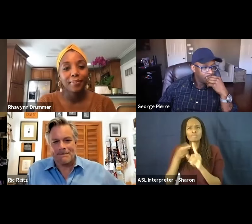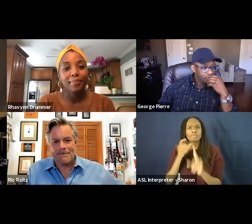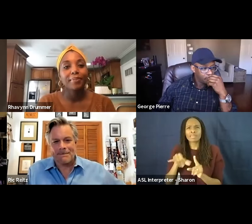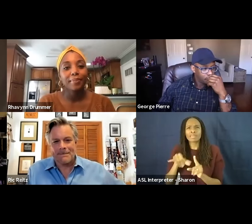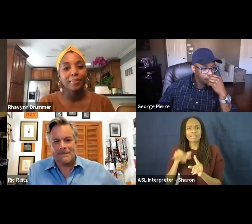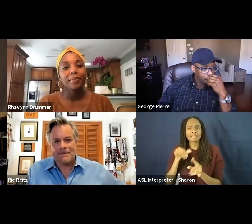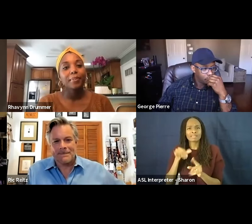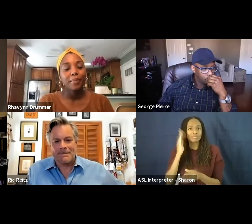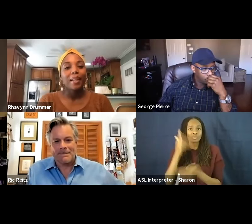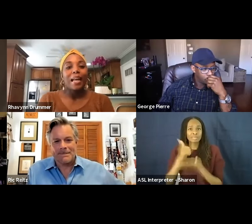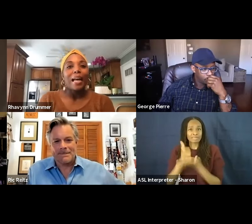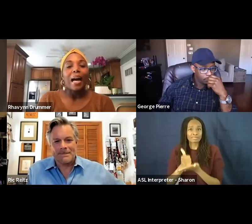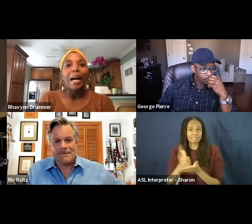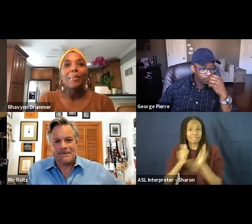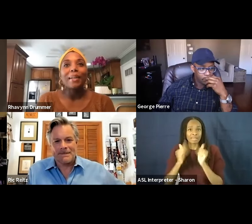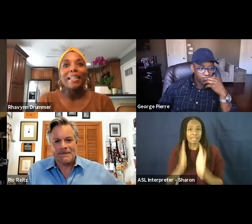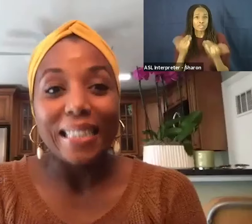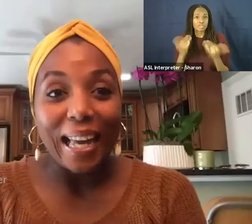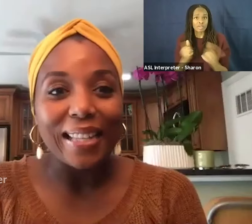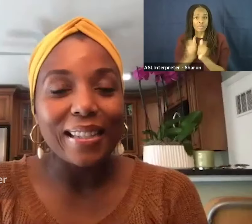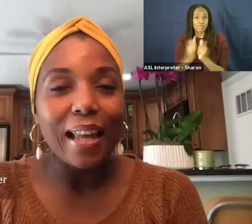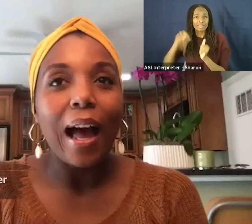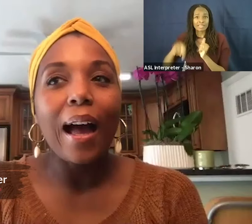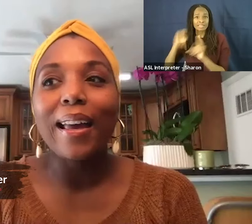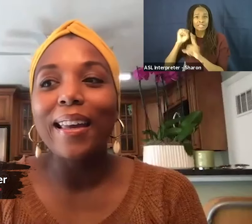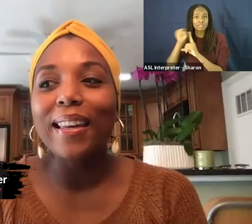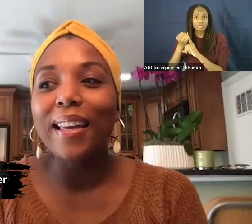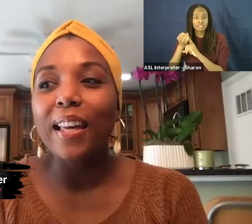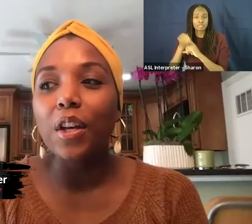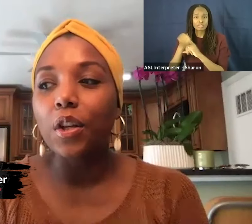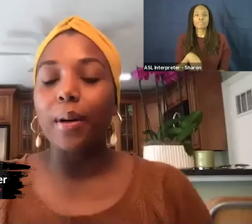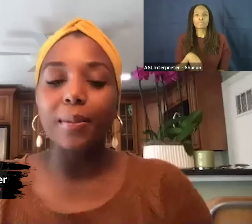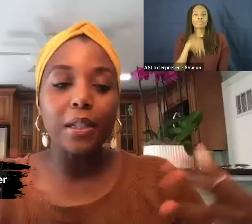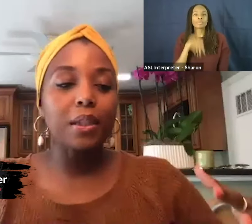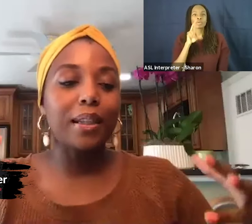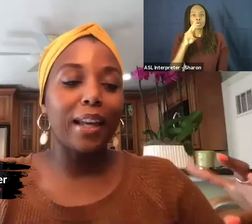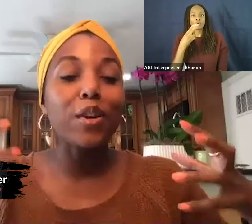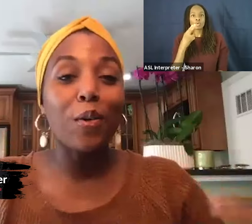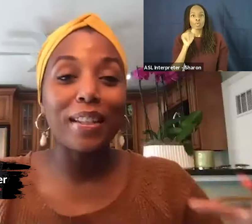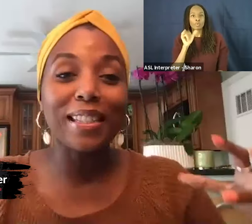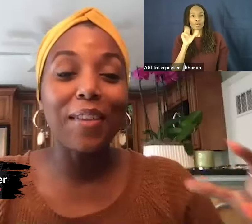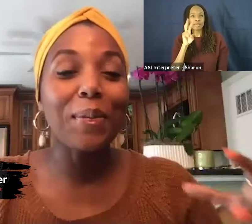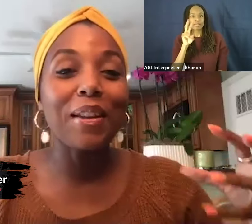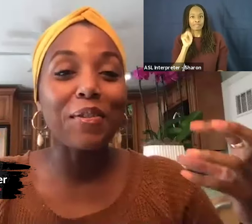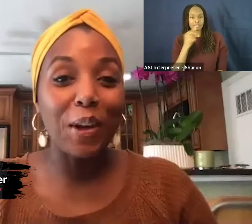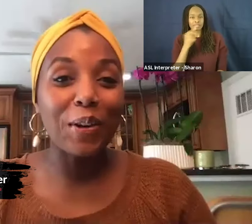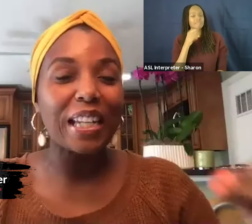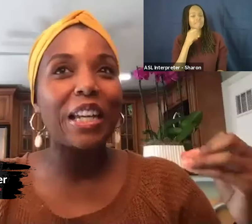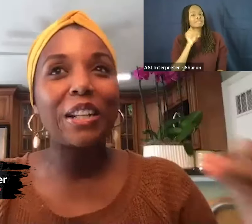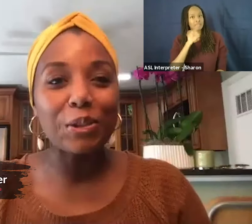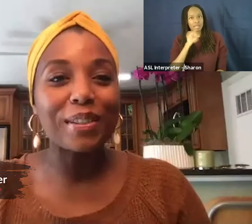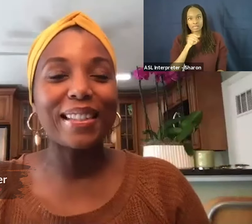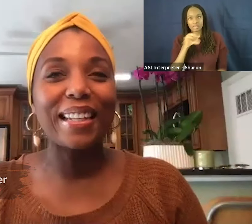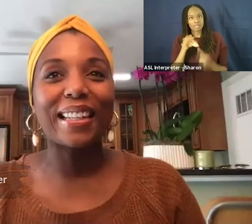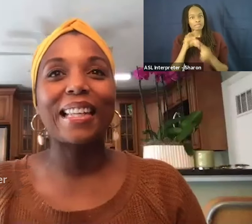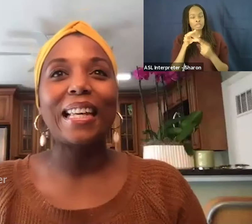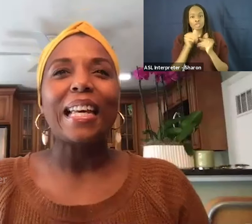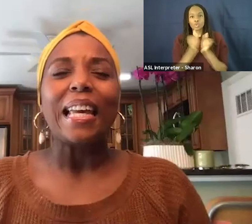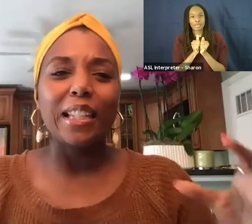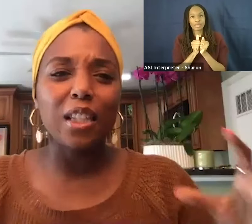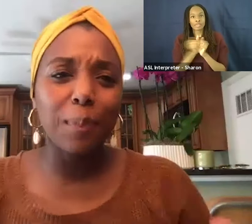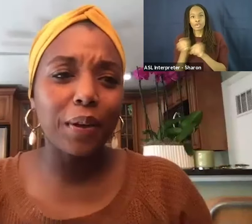situation we're going through now? Yes, you know, especially in COVID, it's definitely been a very